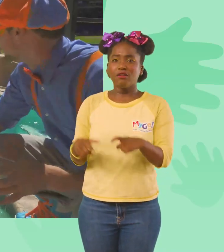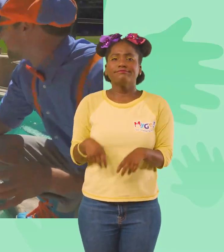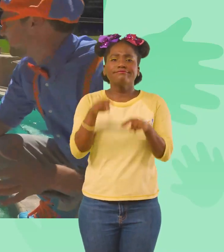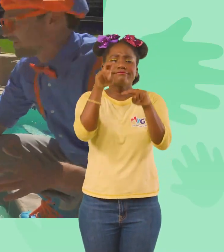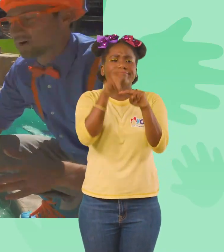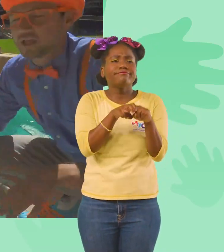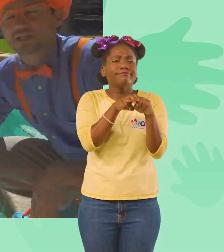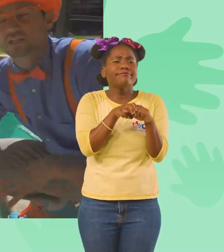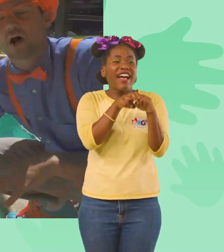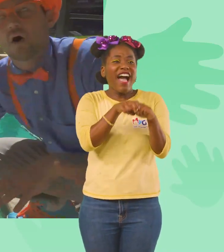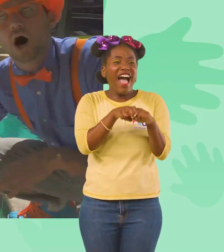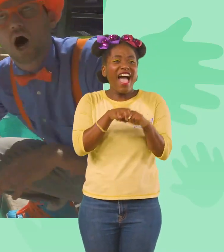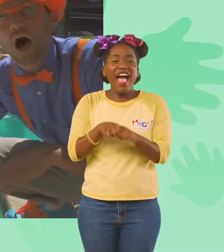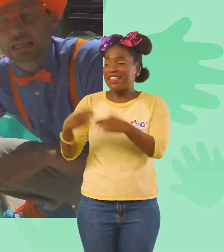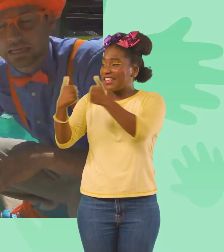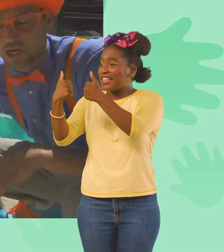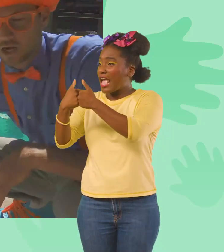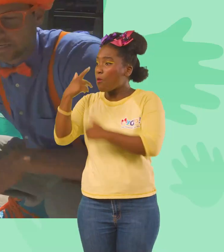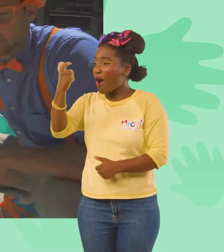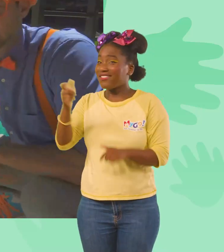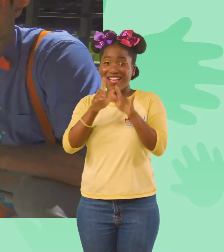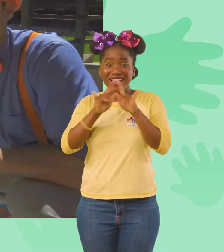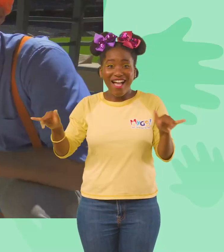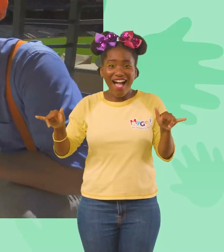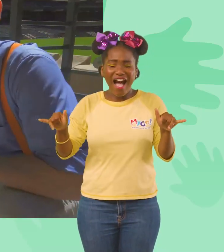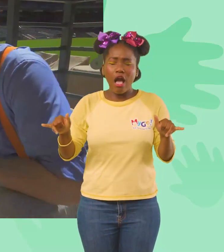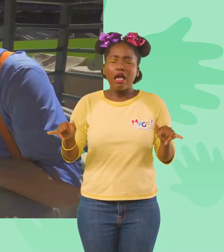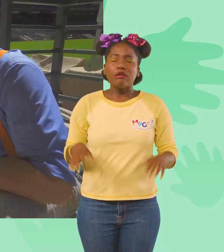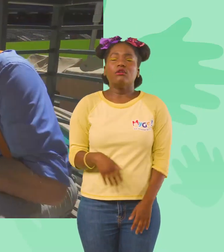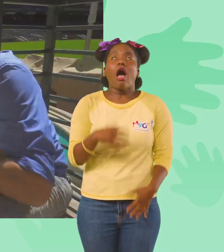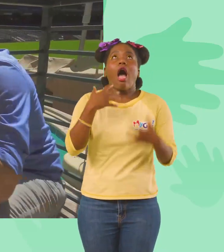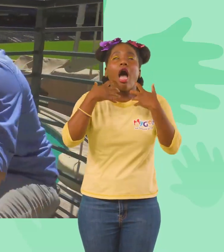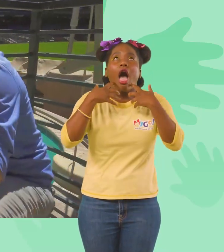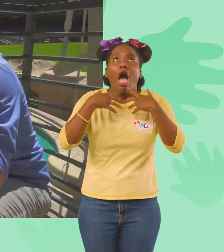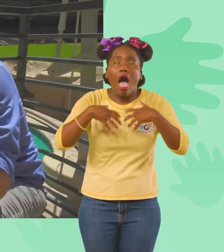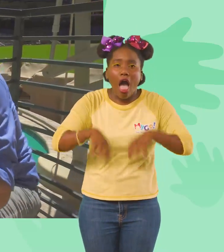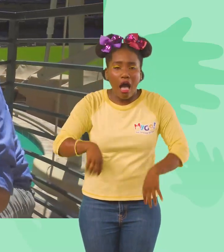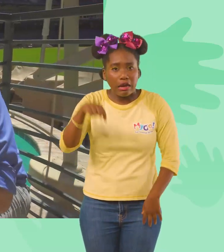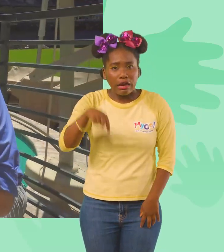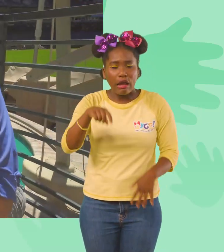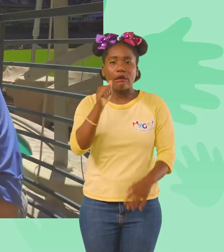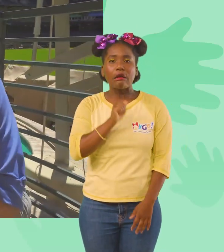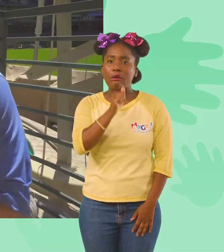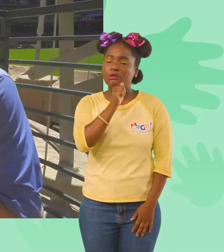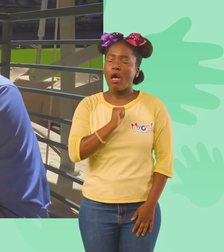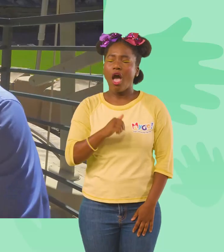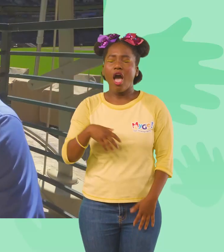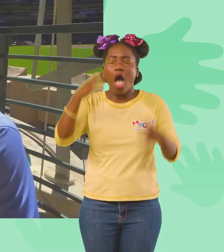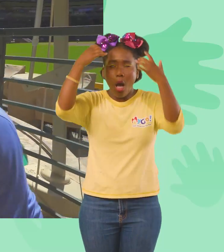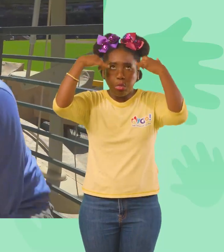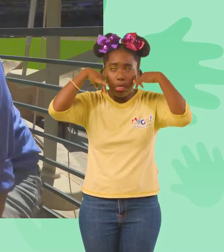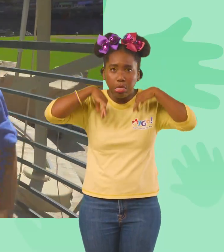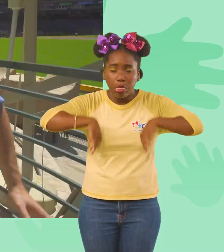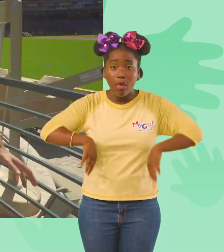game. Whoa, it is so hot here in Arizona. Oh, hey, let's put our feet in the